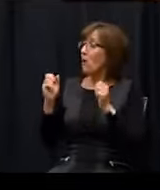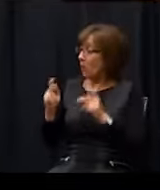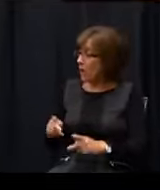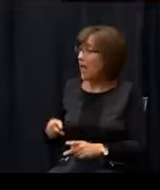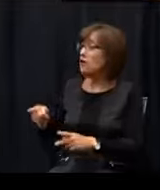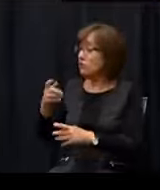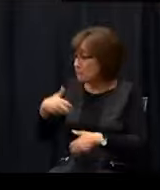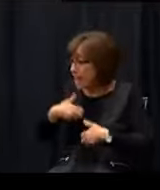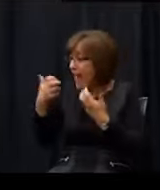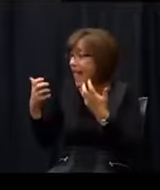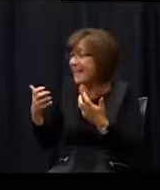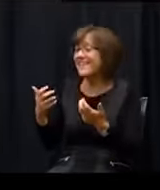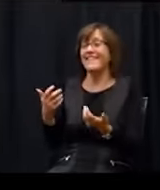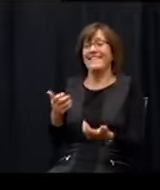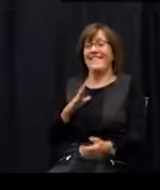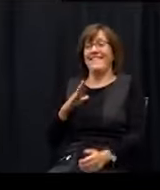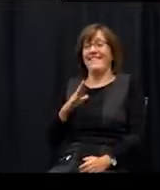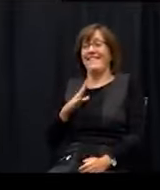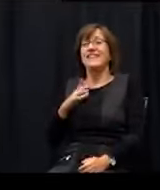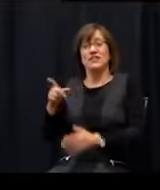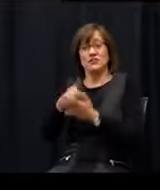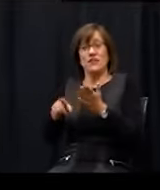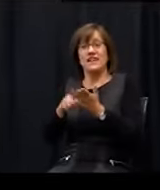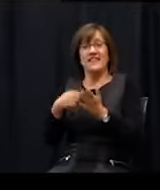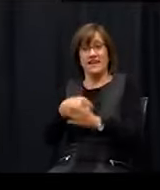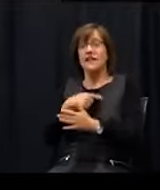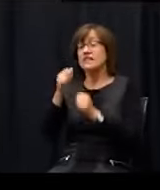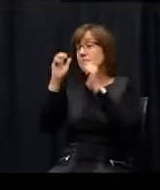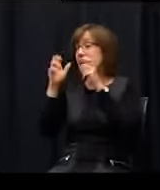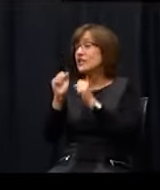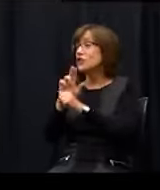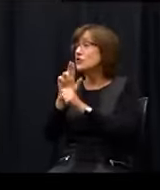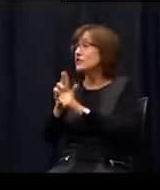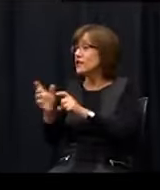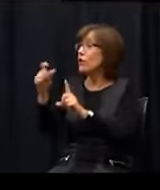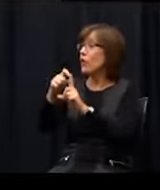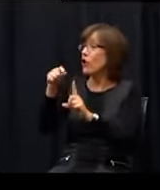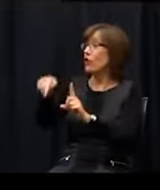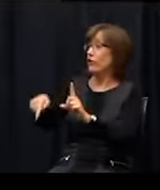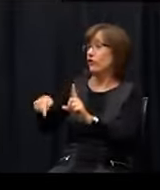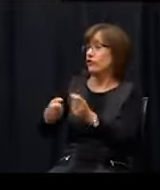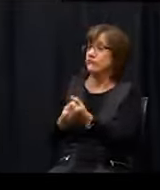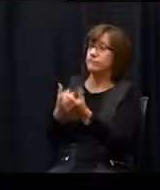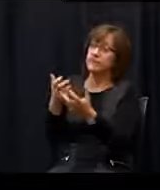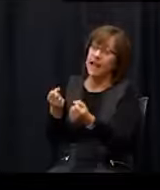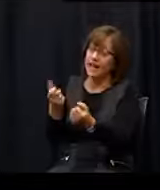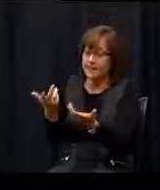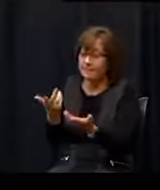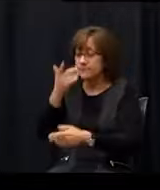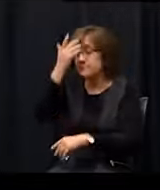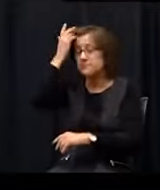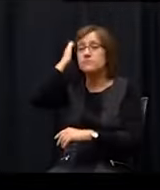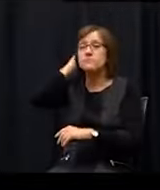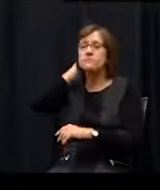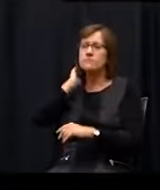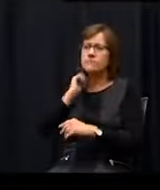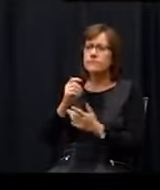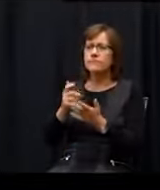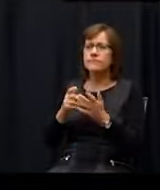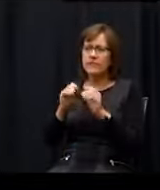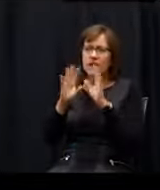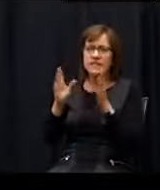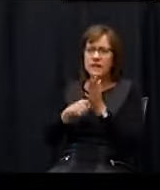mad, which is amazing. Going back to using the word and how we just, I mean, obviously with feelings, we have to kind of guess and to figure it